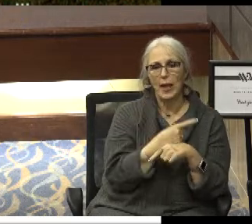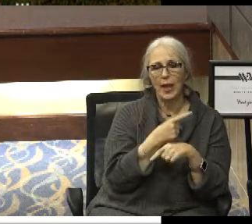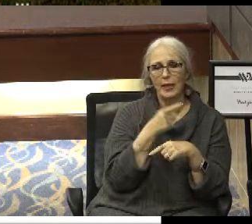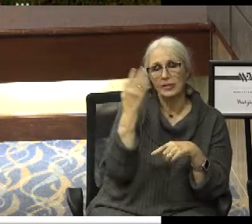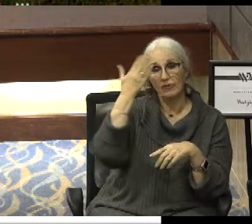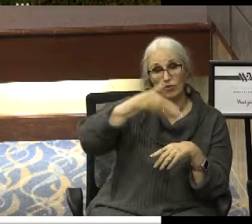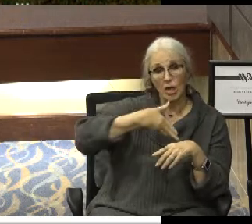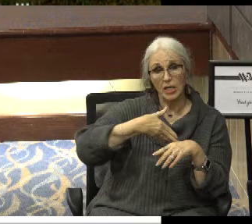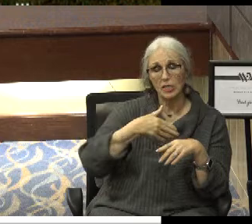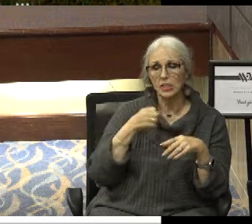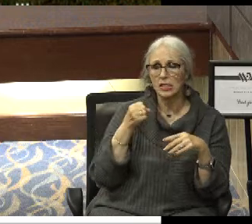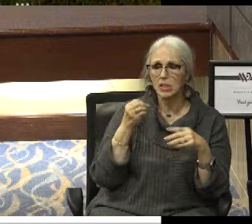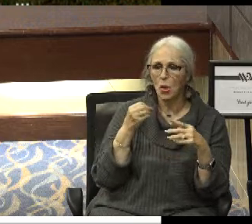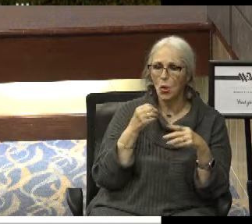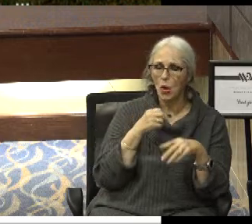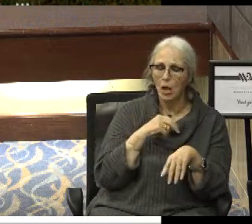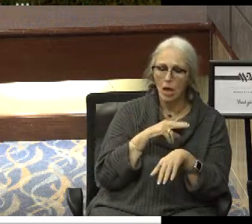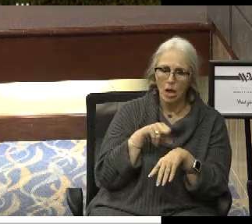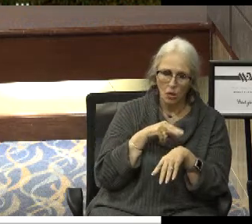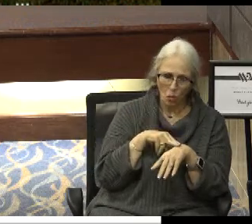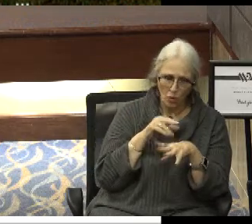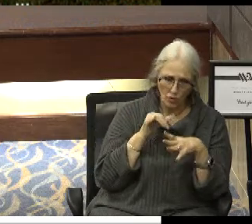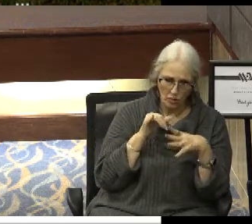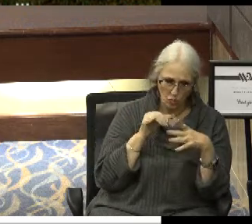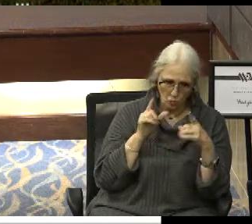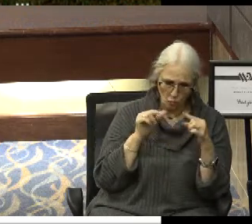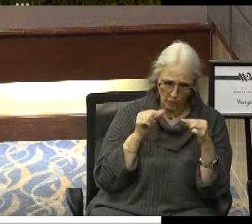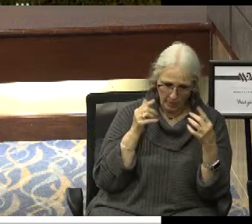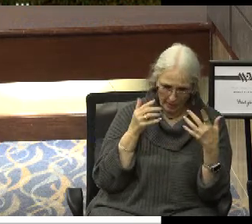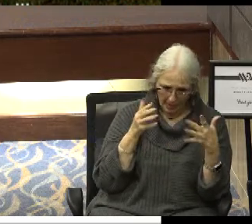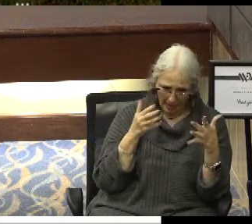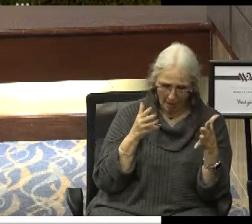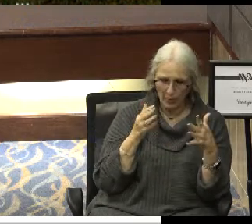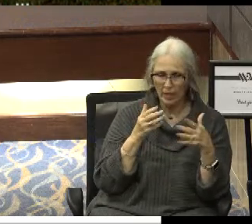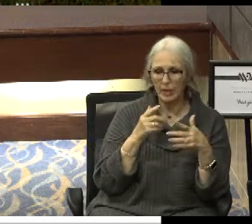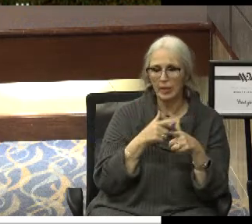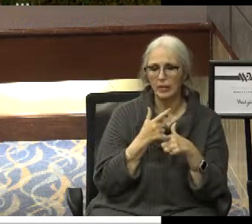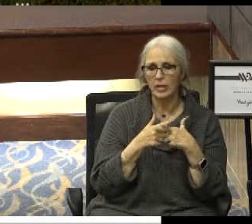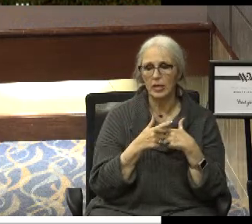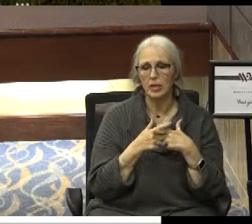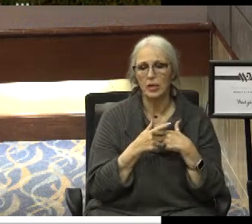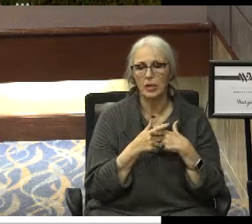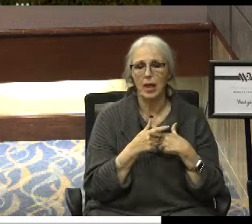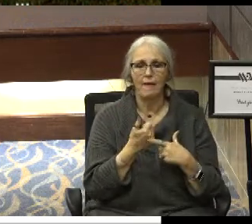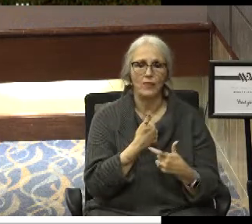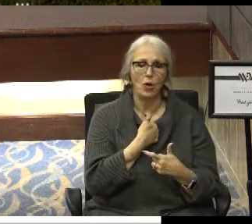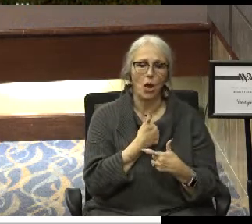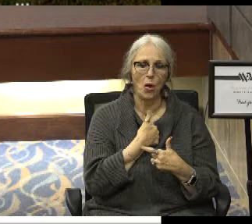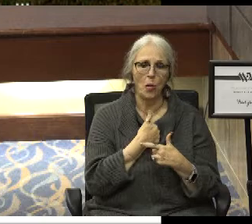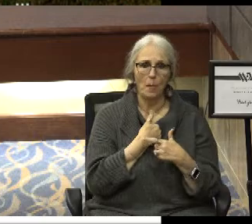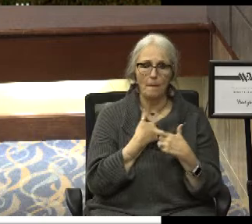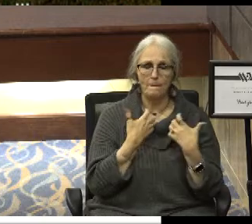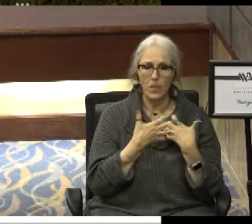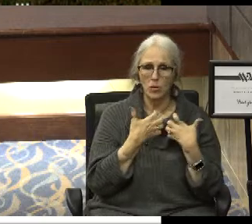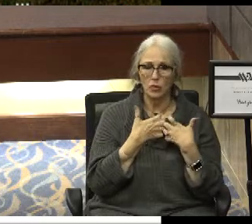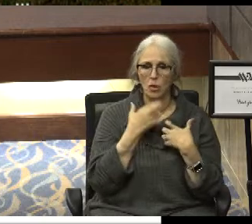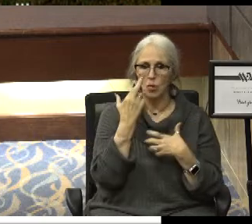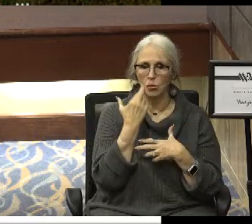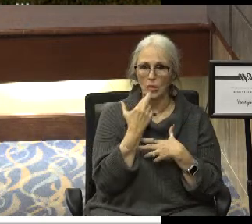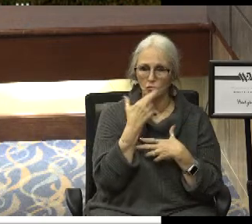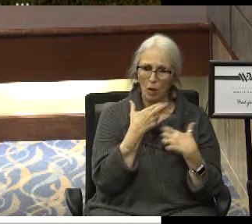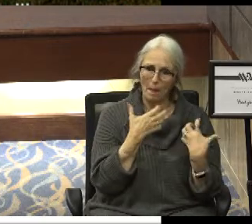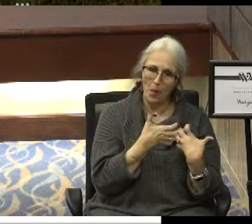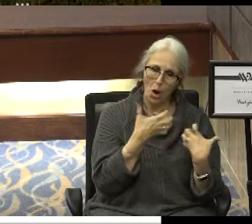front. Of course, once that occurs, we then form our own partnership with our restaurateur